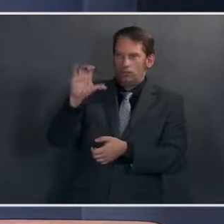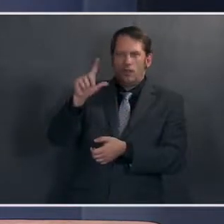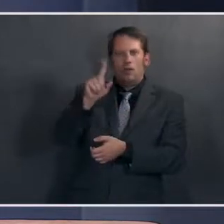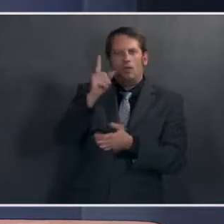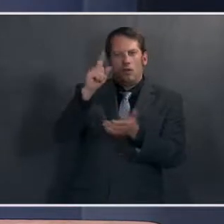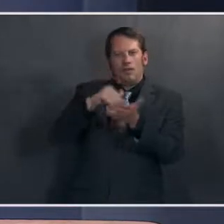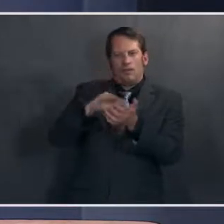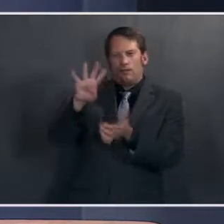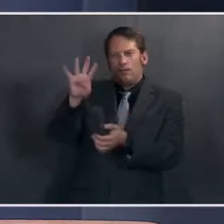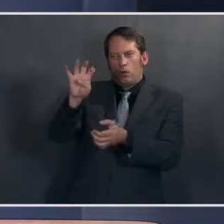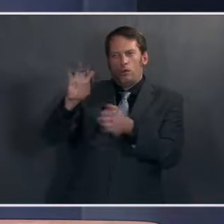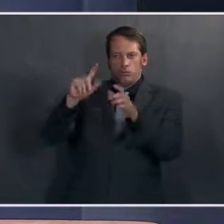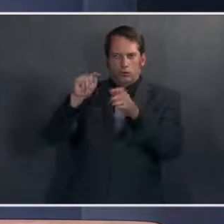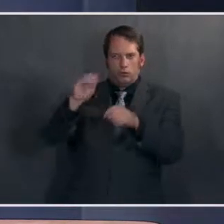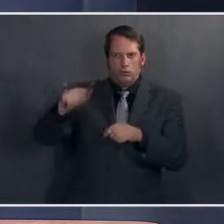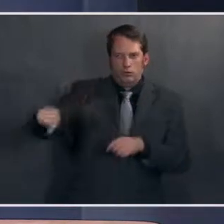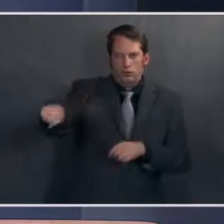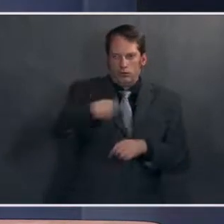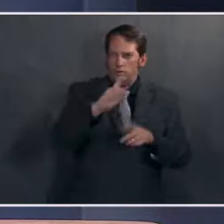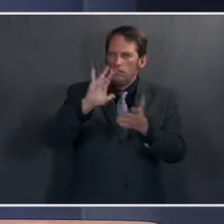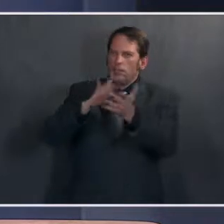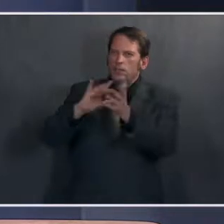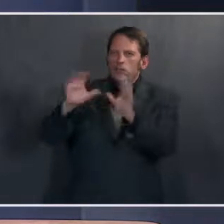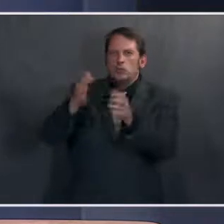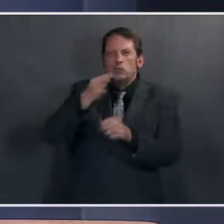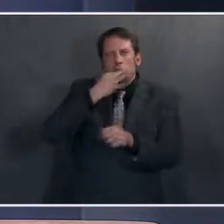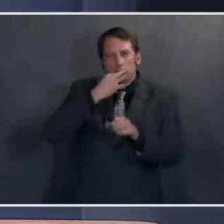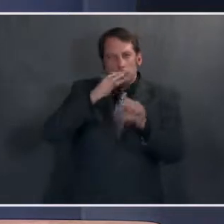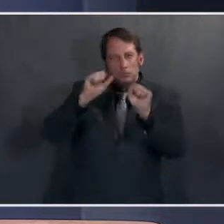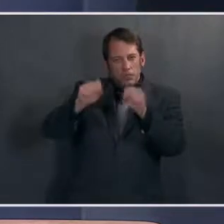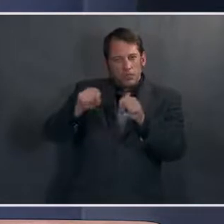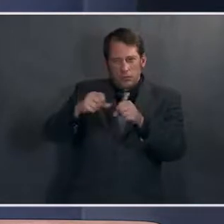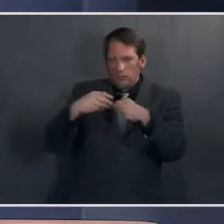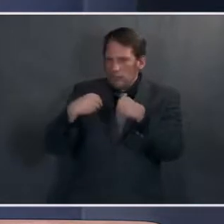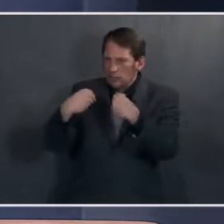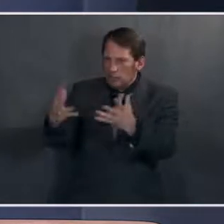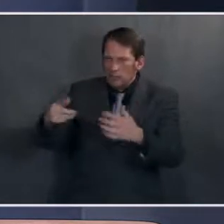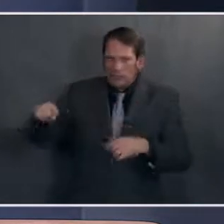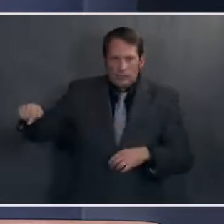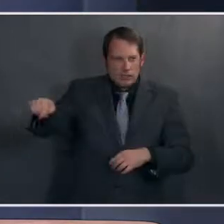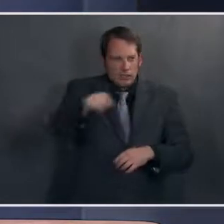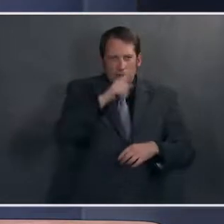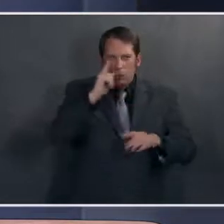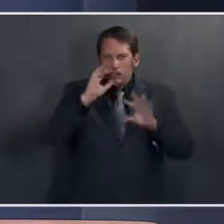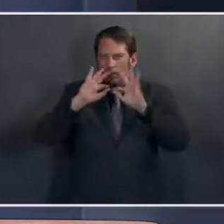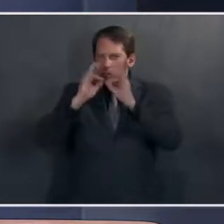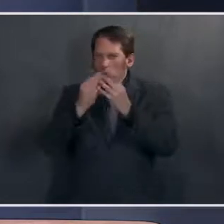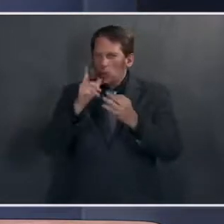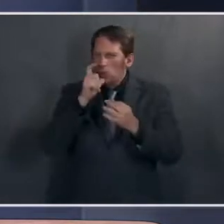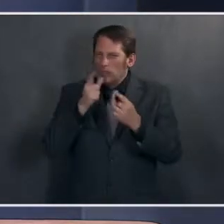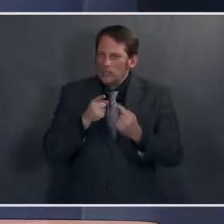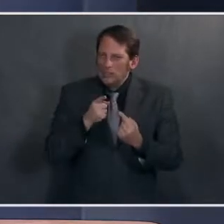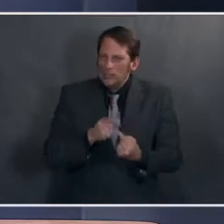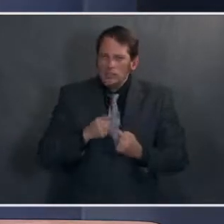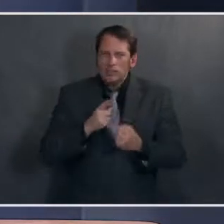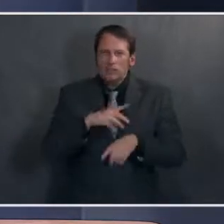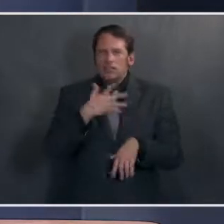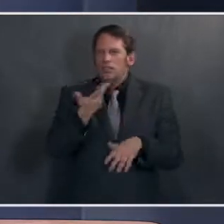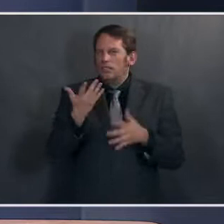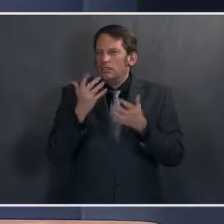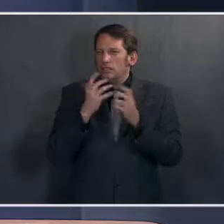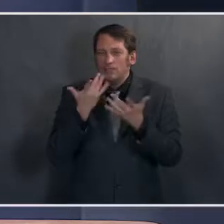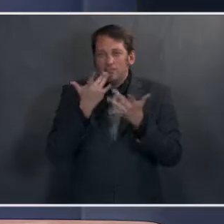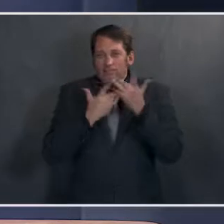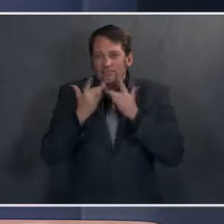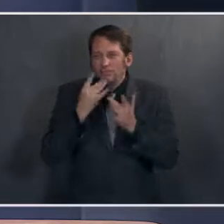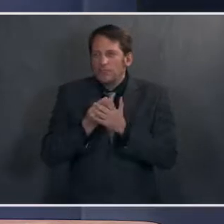get immediate relief to the Americans who are struggling with food insecurity or facing eviction, and that we need to provide more resources to get shots